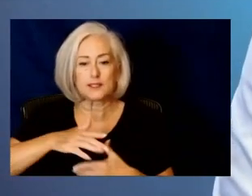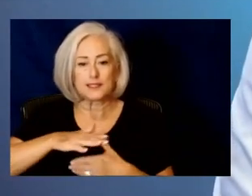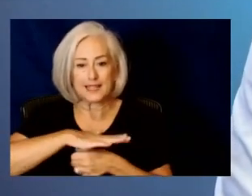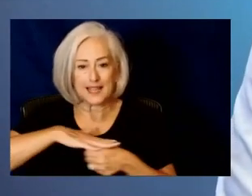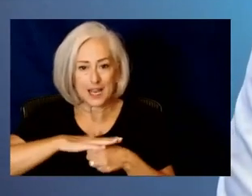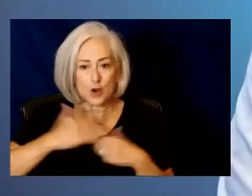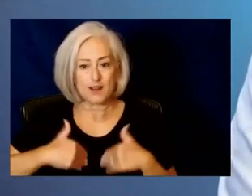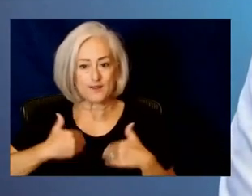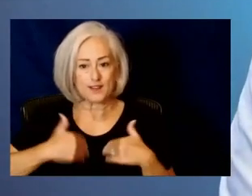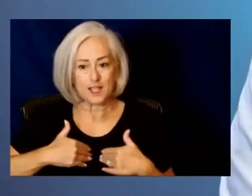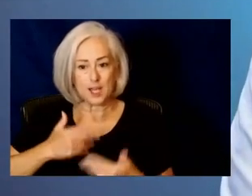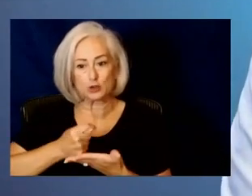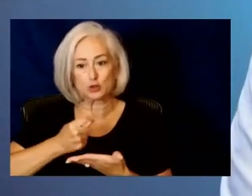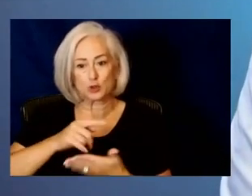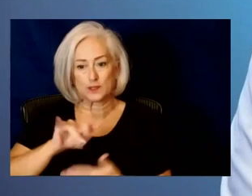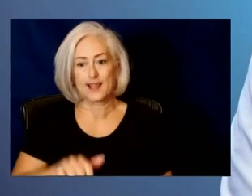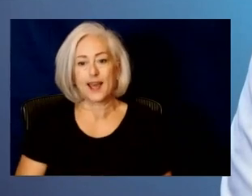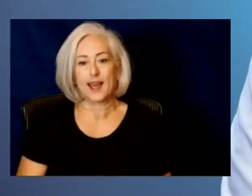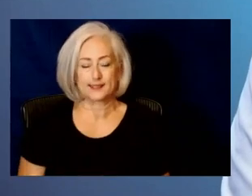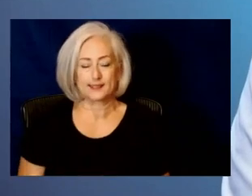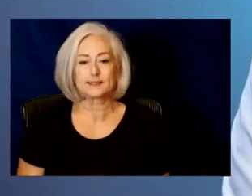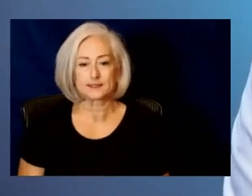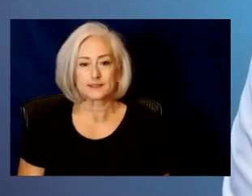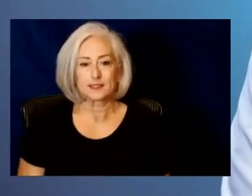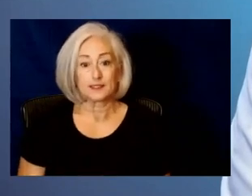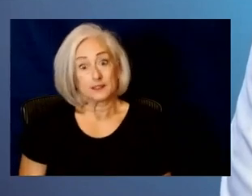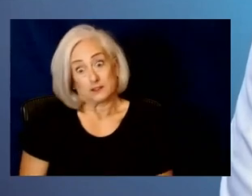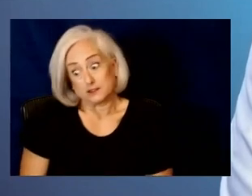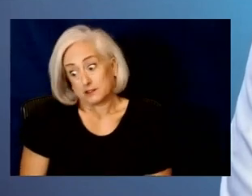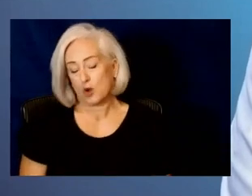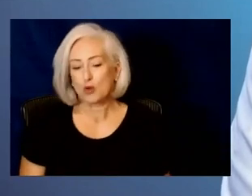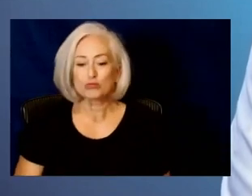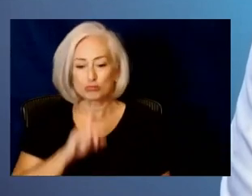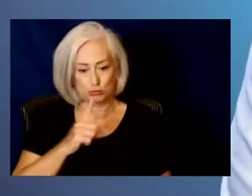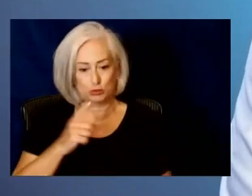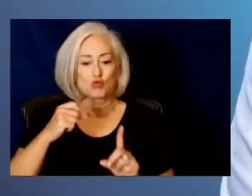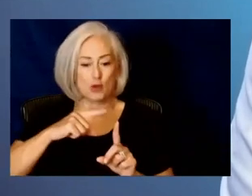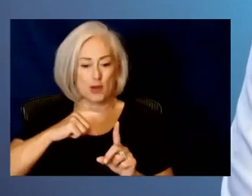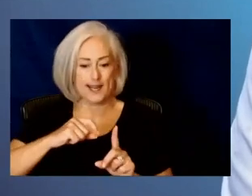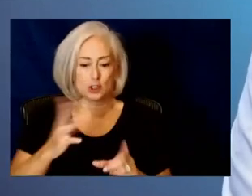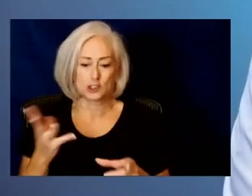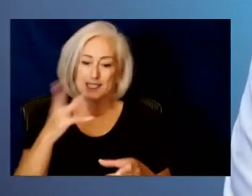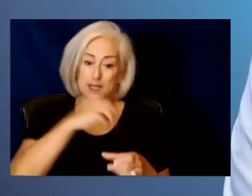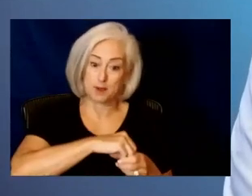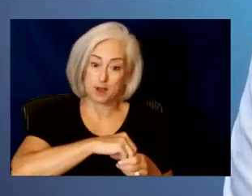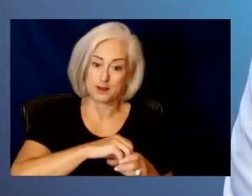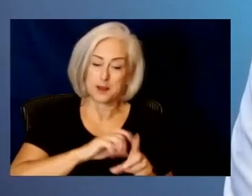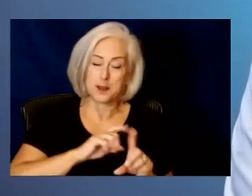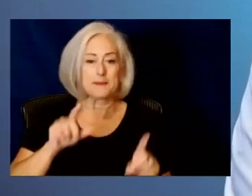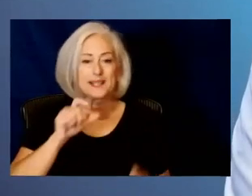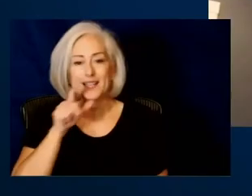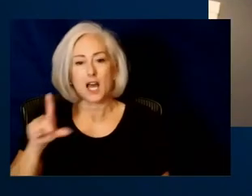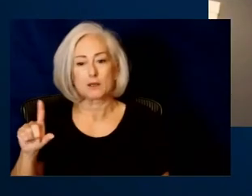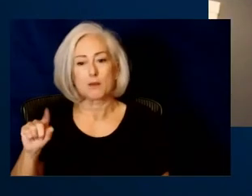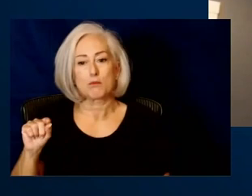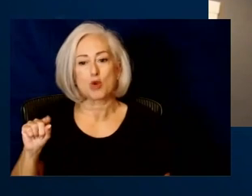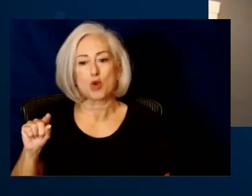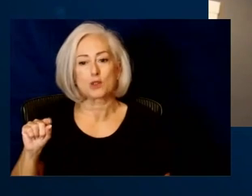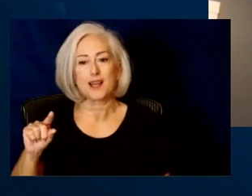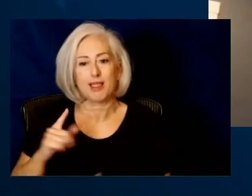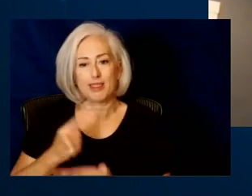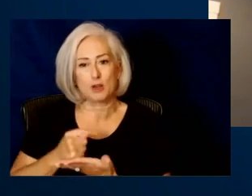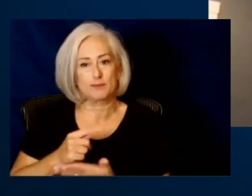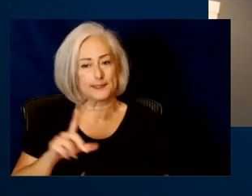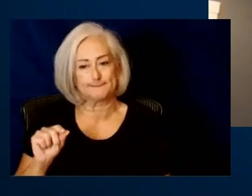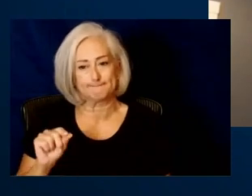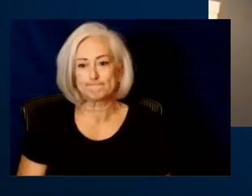and treat that part. So radiation is definitely part of it, but not proton therapy at this point. Ying Lang would